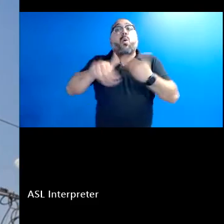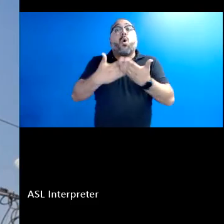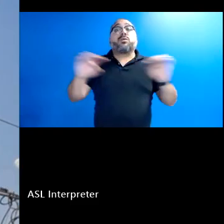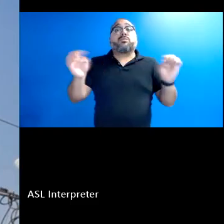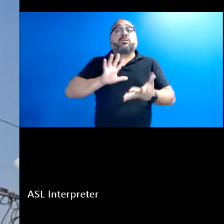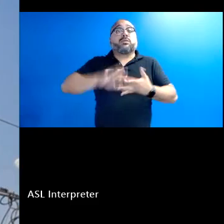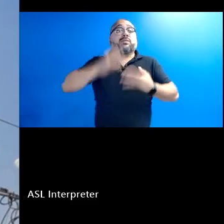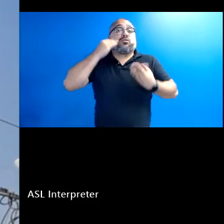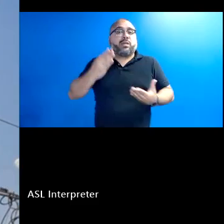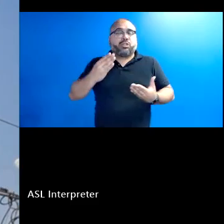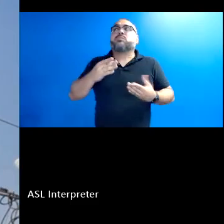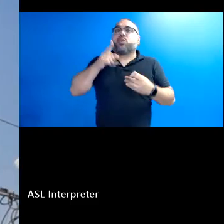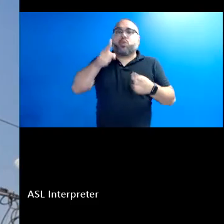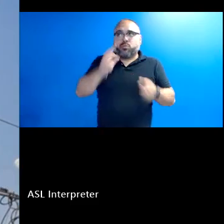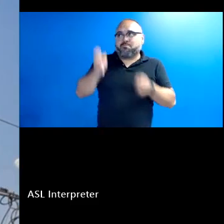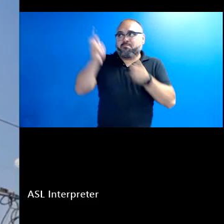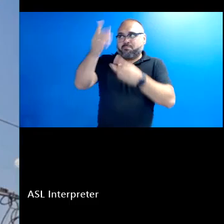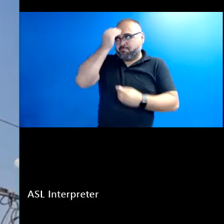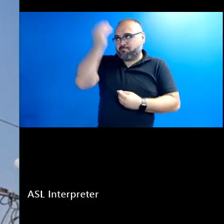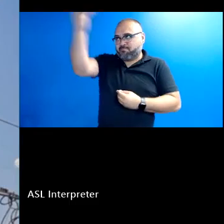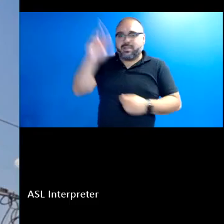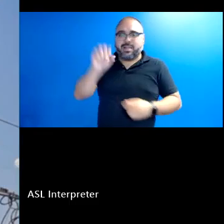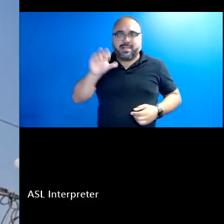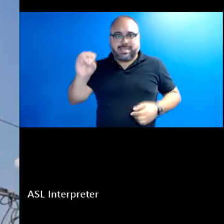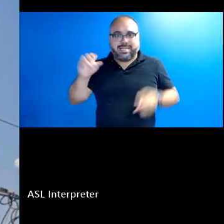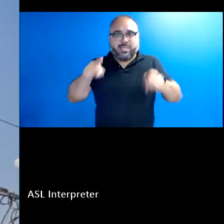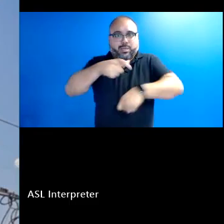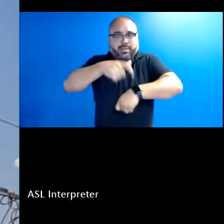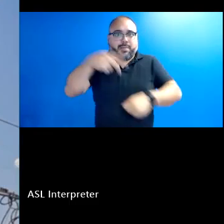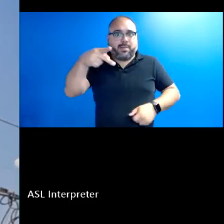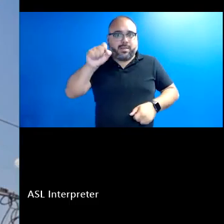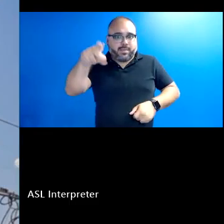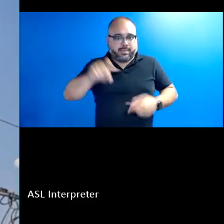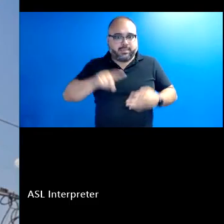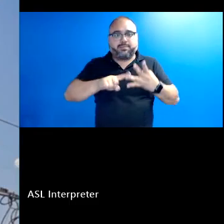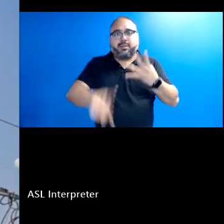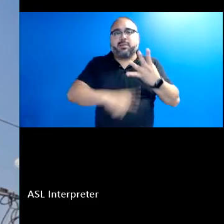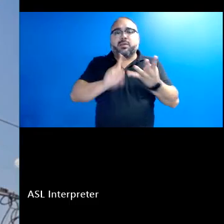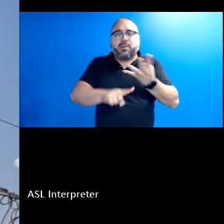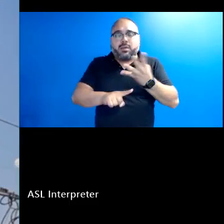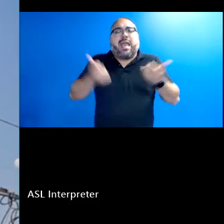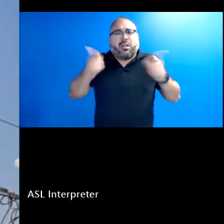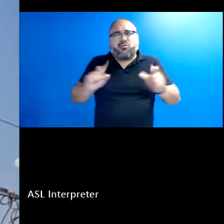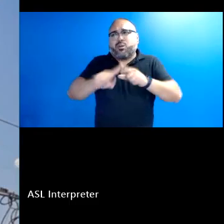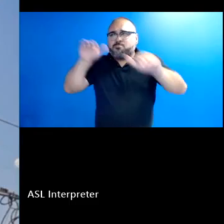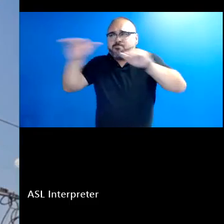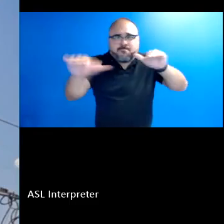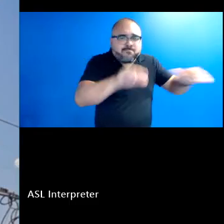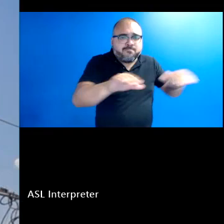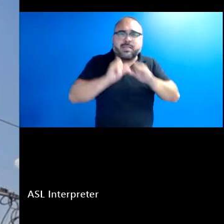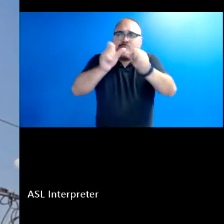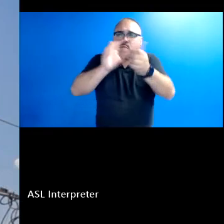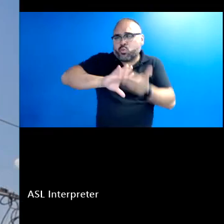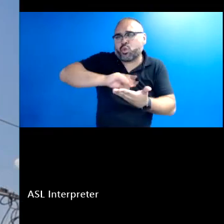with SCE for timely notifications during PSPS. And promote awareness and stay informed. So we encourage you